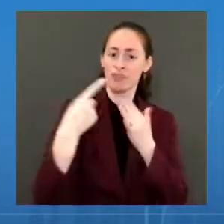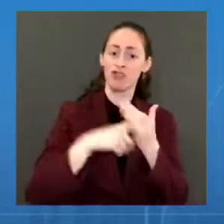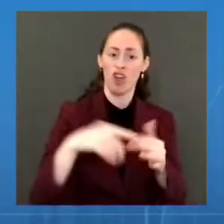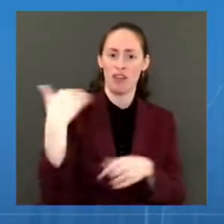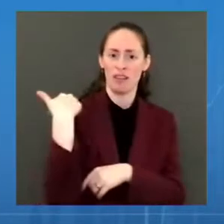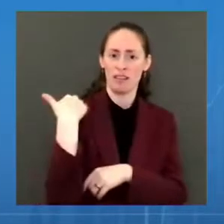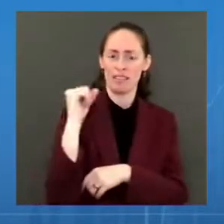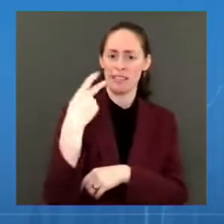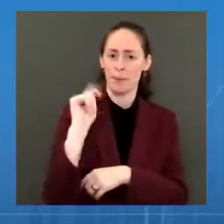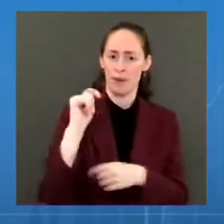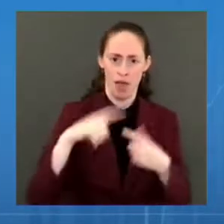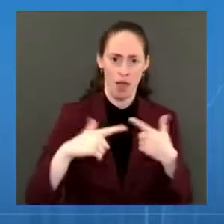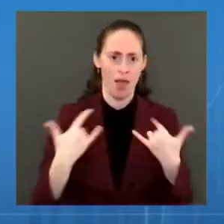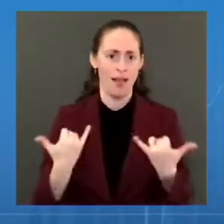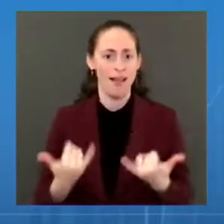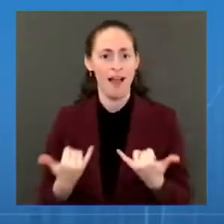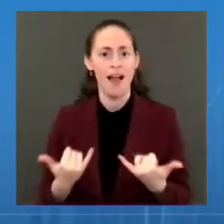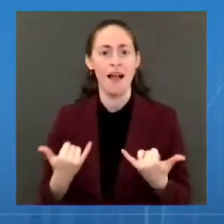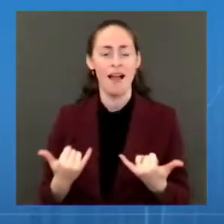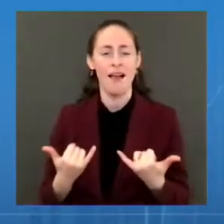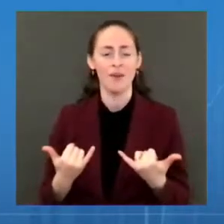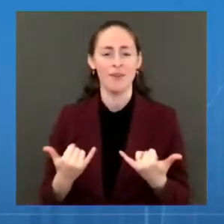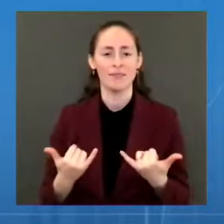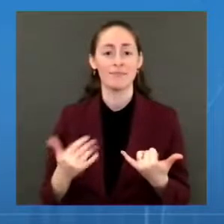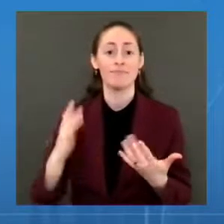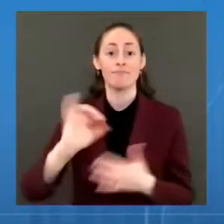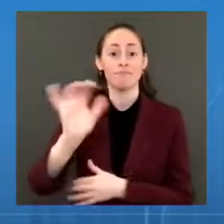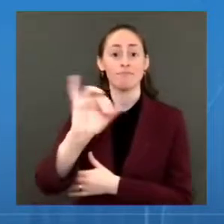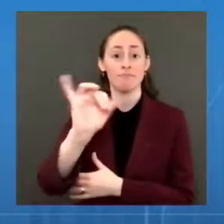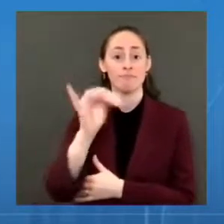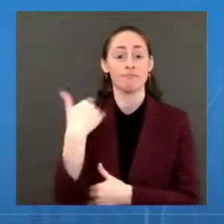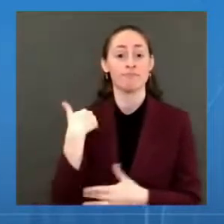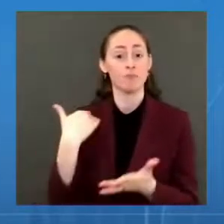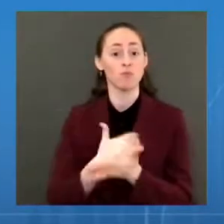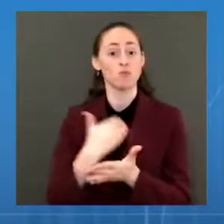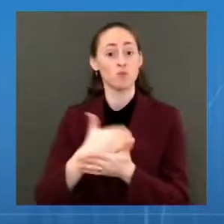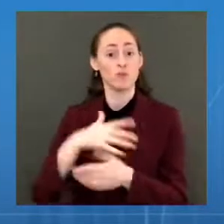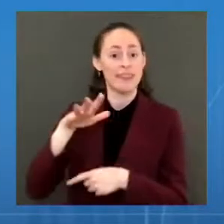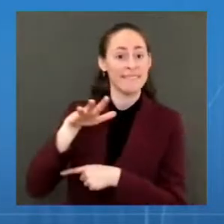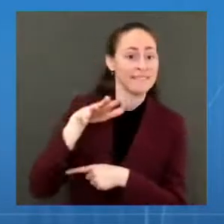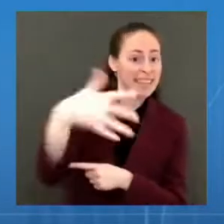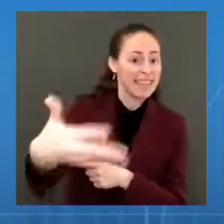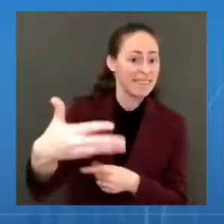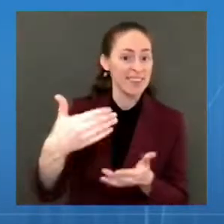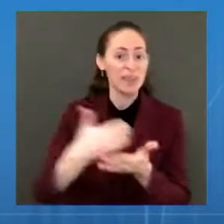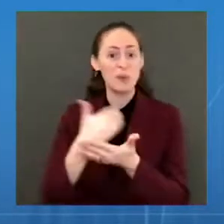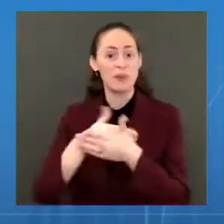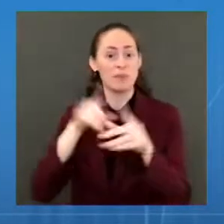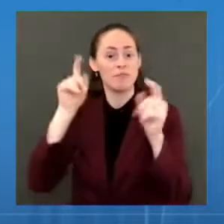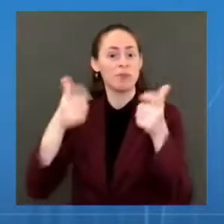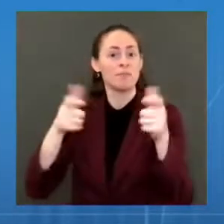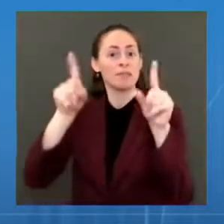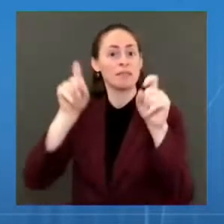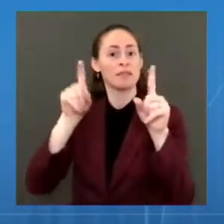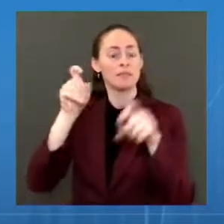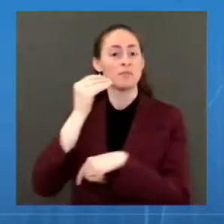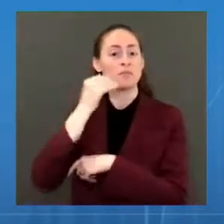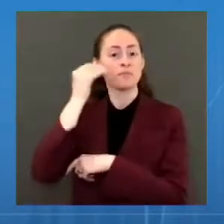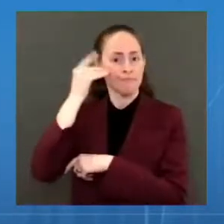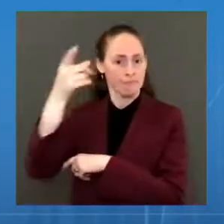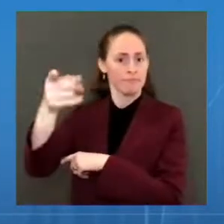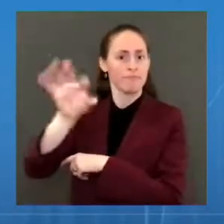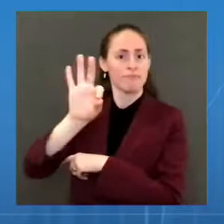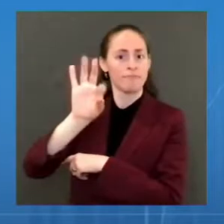we had our 5th new at-home test authorized by the FDA since October. So that brings the total now